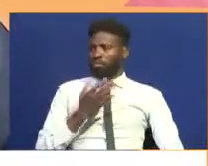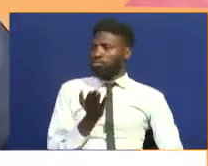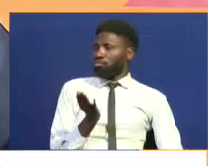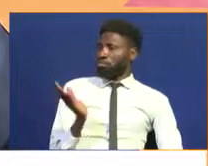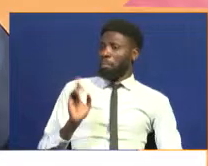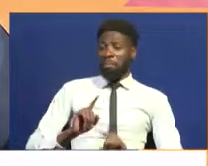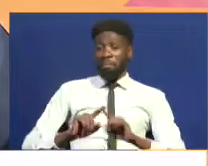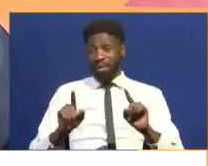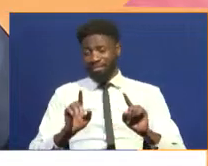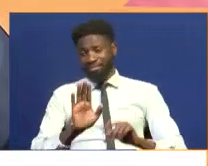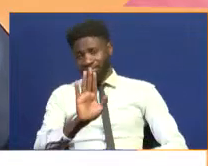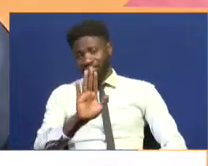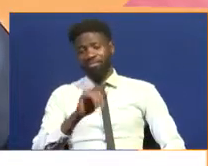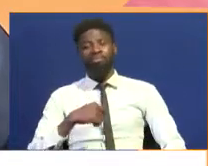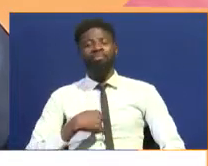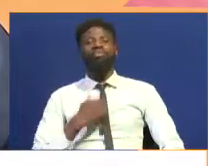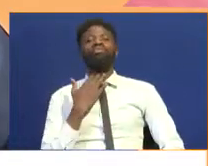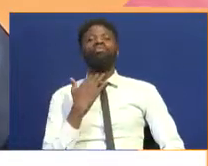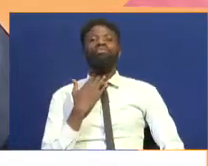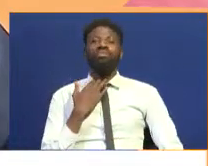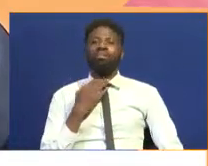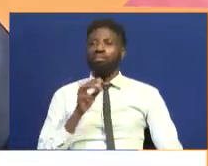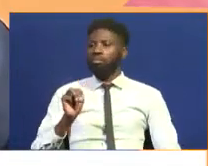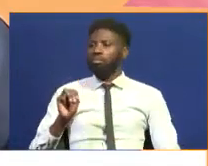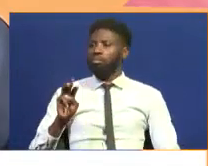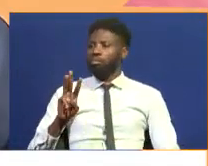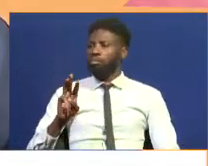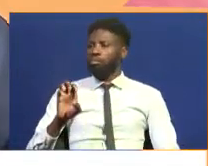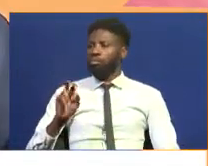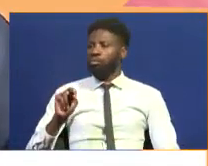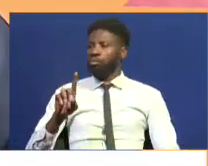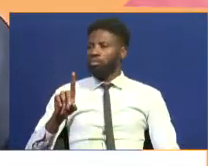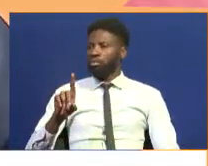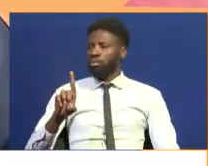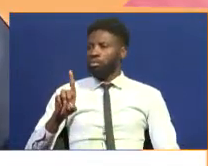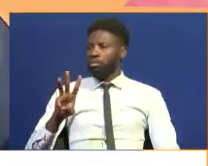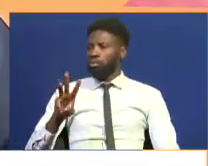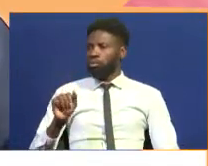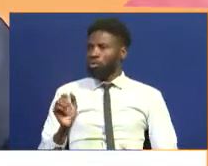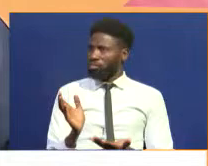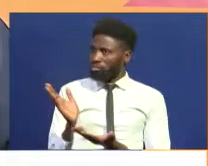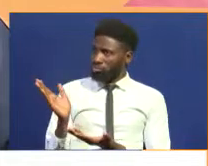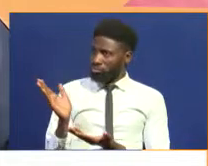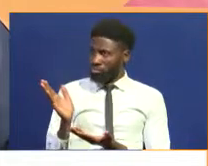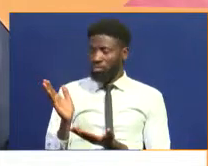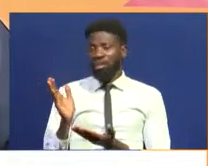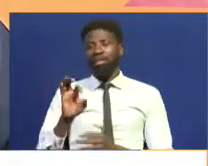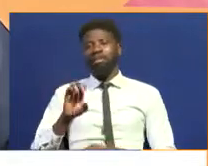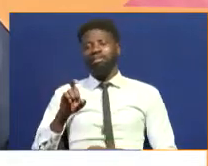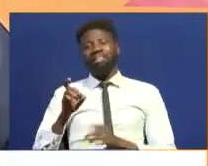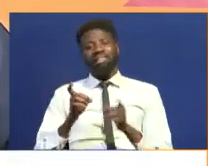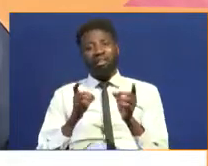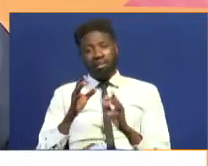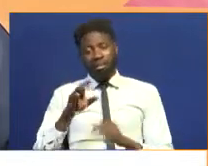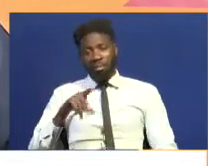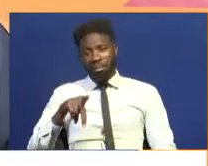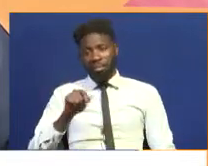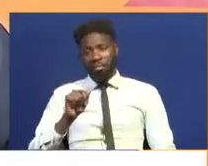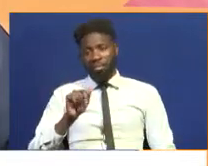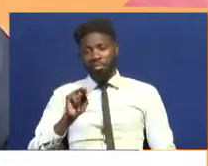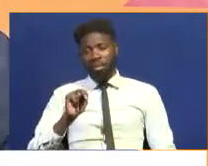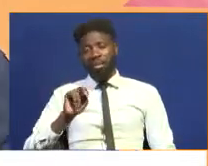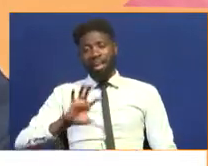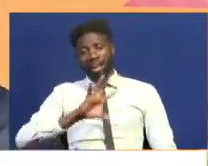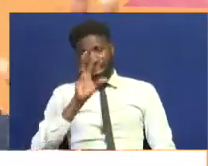hear from Mithika Mwendwa. He's a governance expert and also the executive director at the Pan-African Climate Justice Alliance. He's joining us this